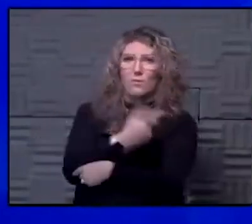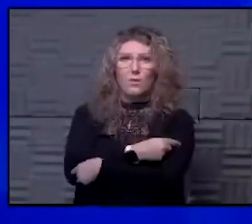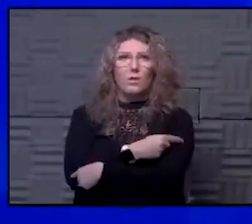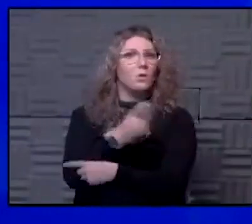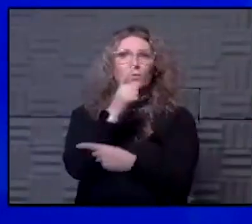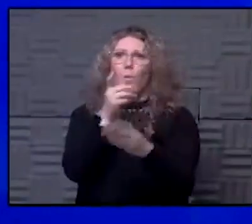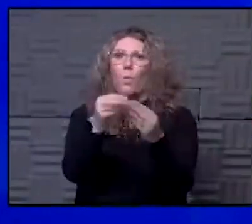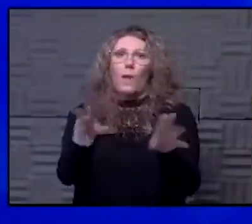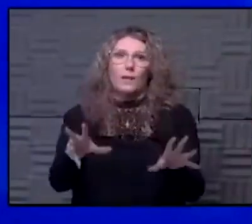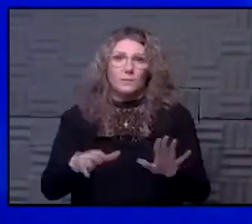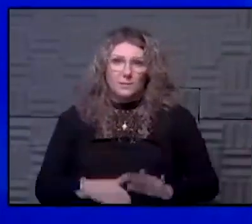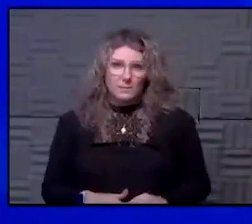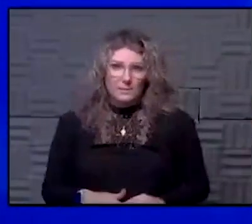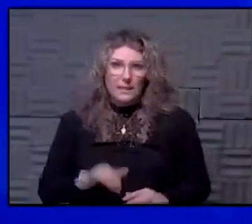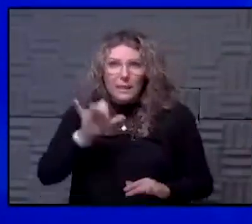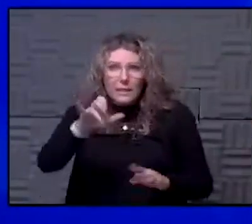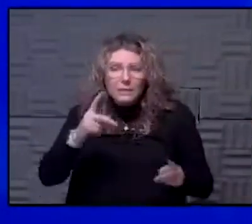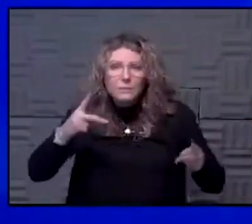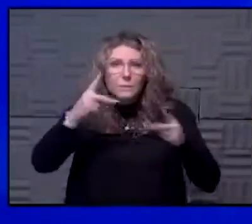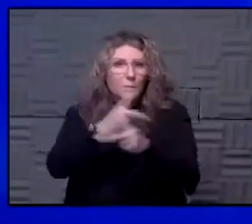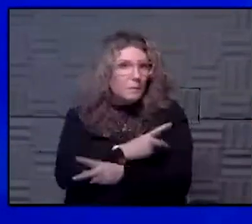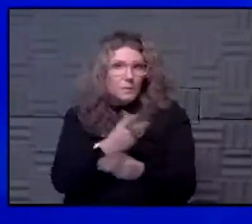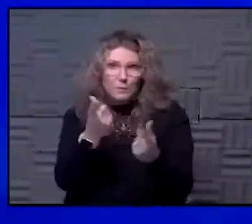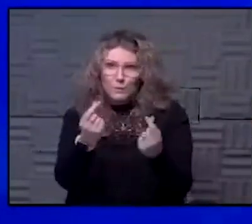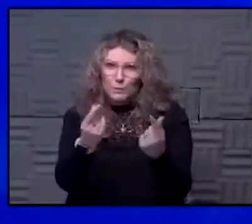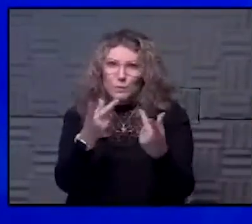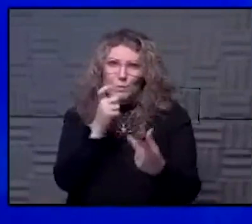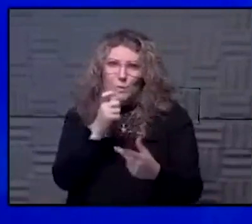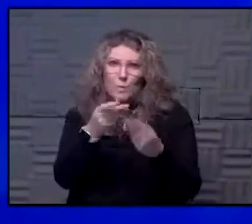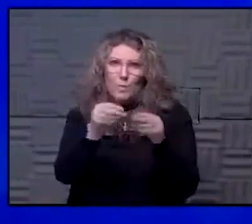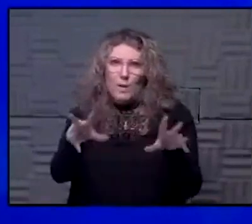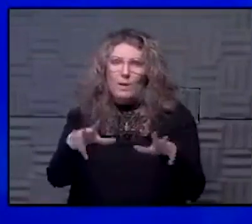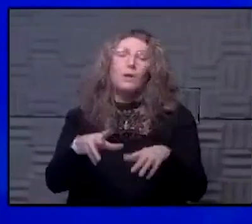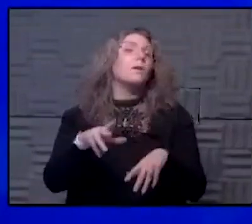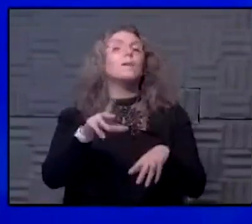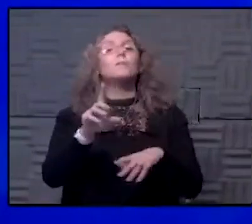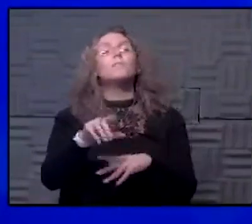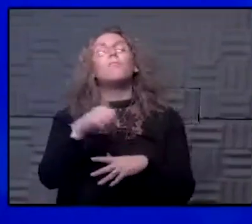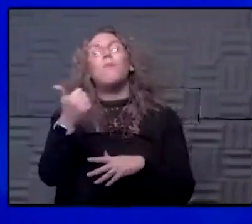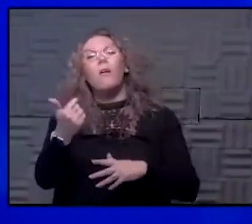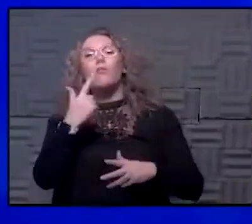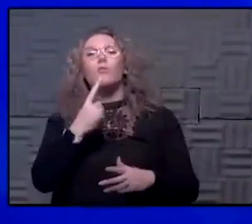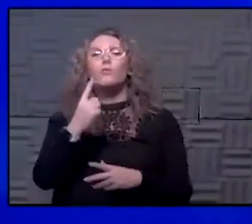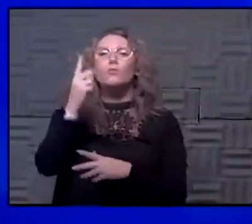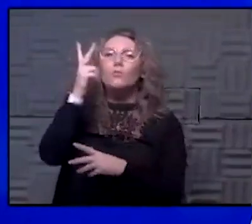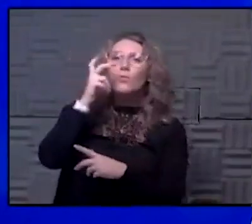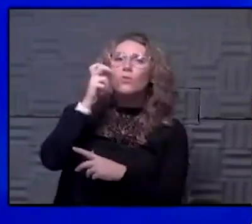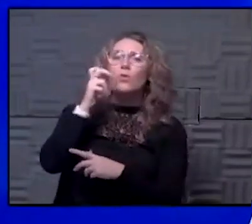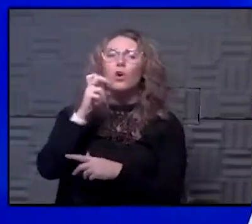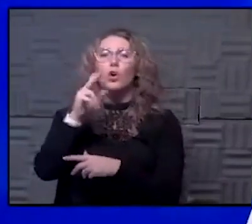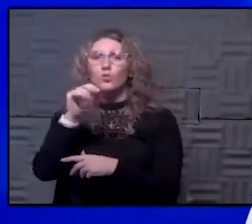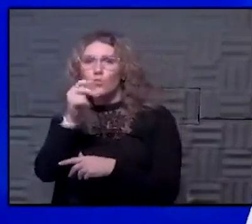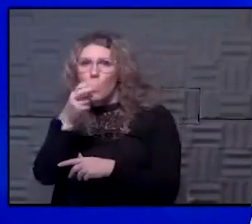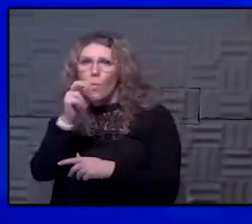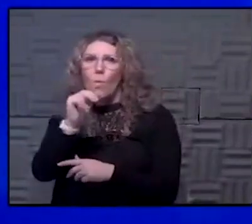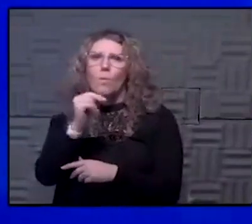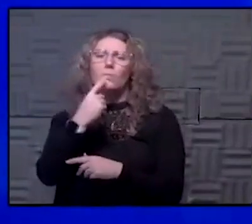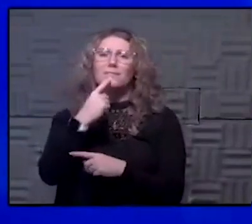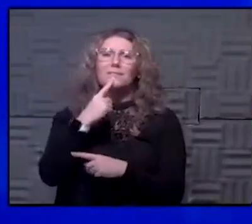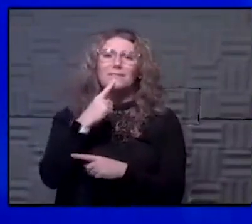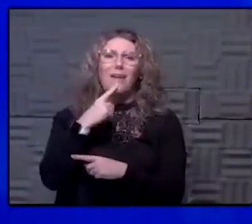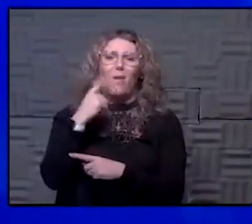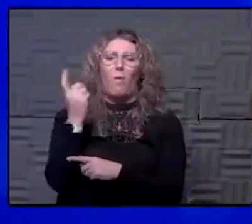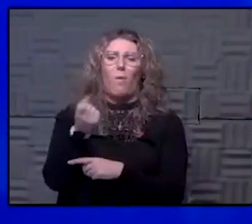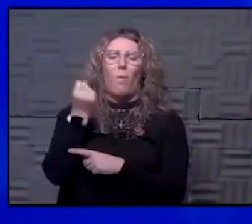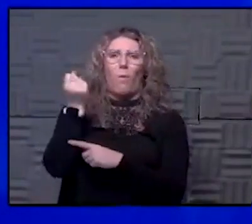don't waste the vaccine. That's like the worst possible thing. On the other hand, I think what you also heard Lee Norman say is we're going to start pulling back and